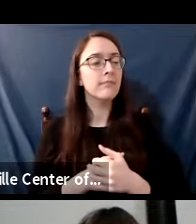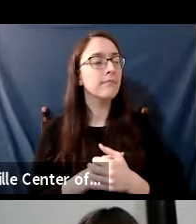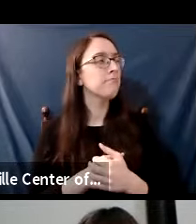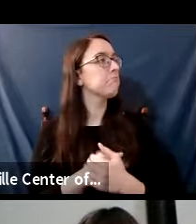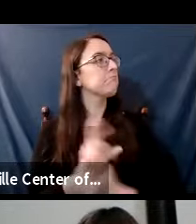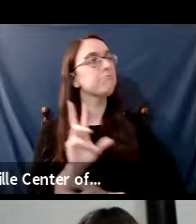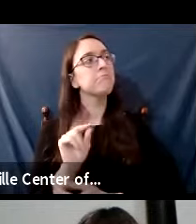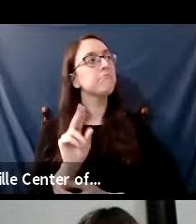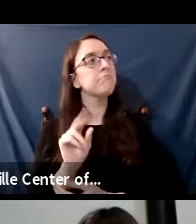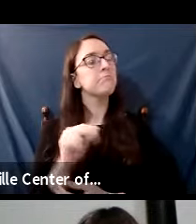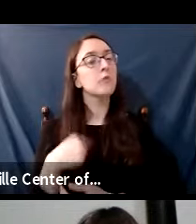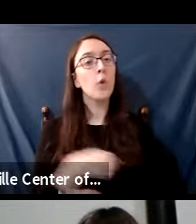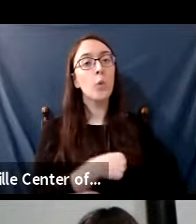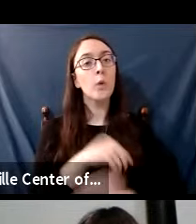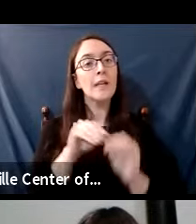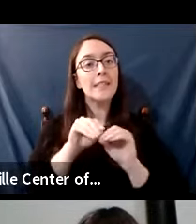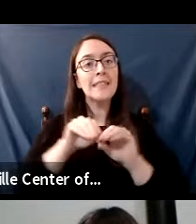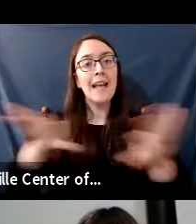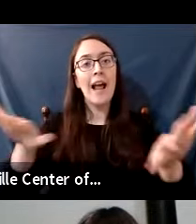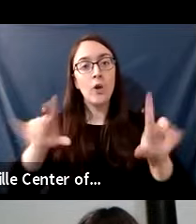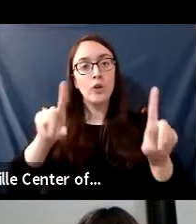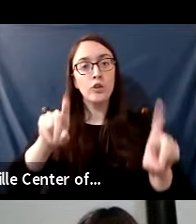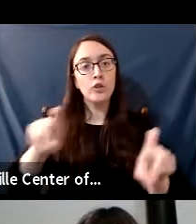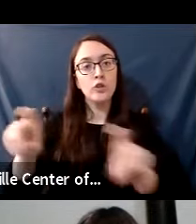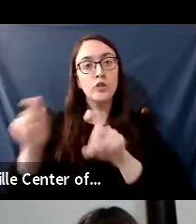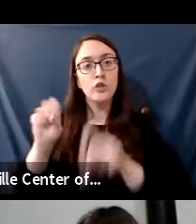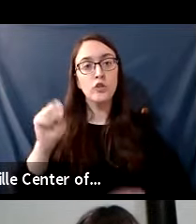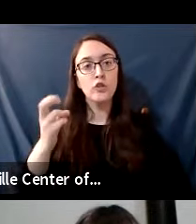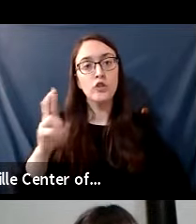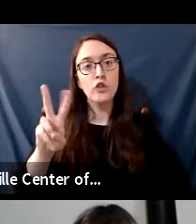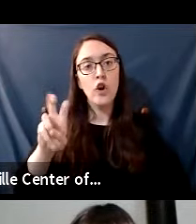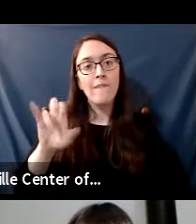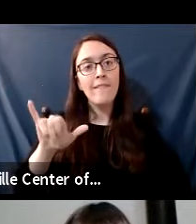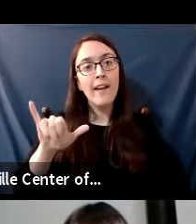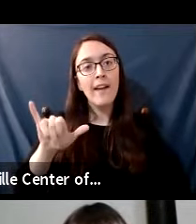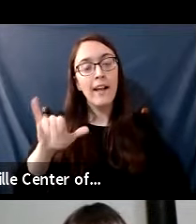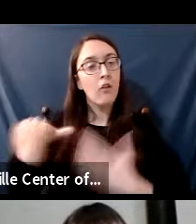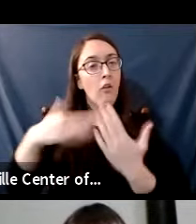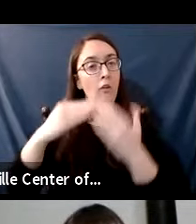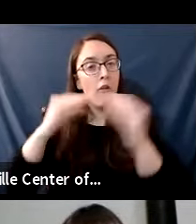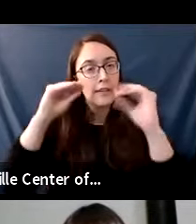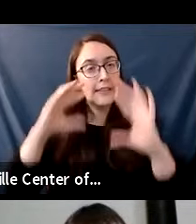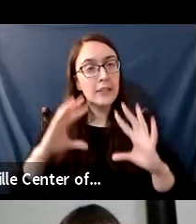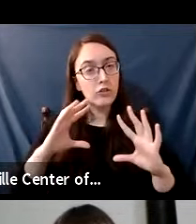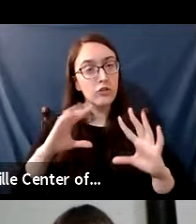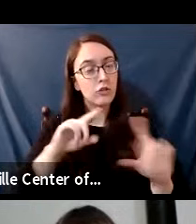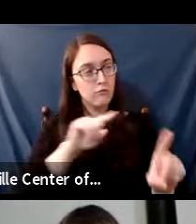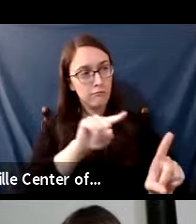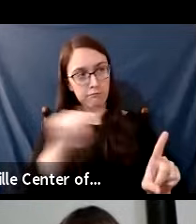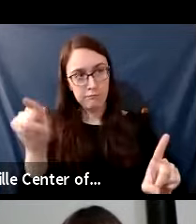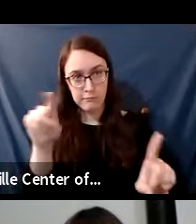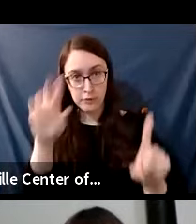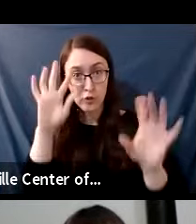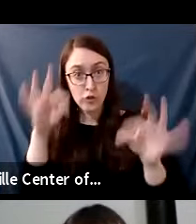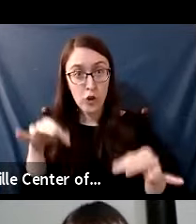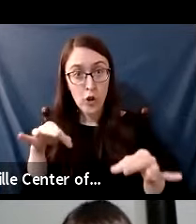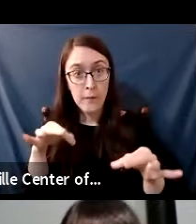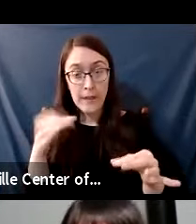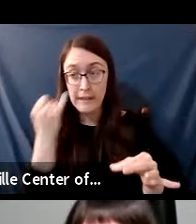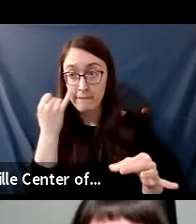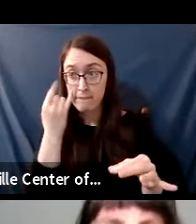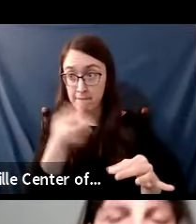No, we did send out a survey to all the teachers just to determine the interest of the COVID